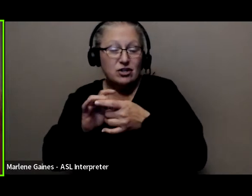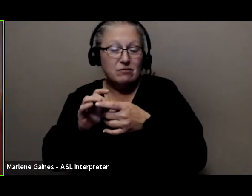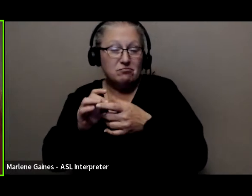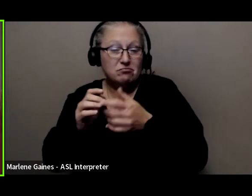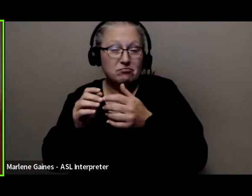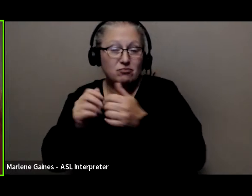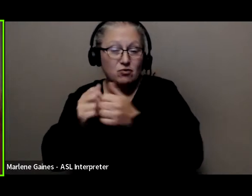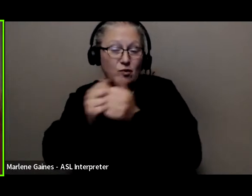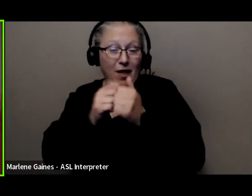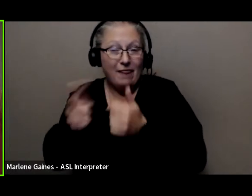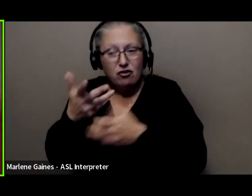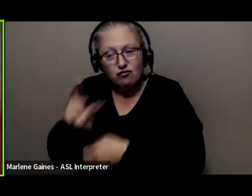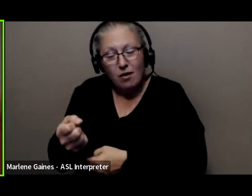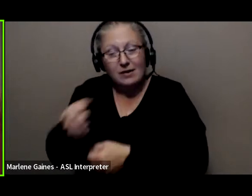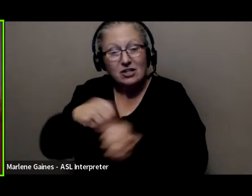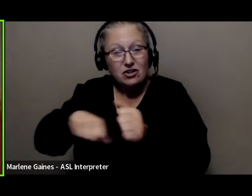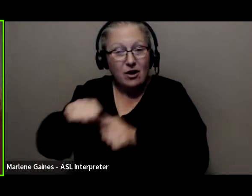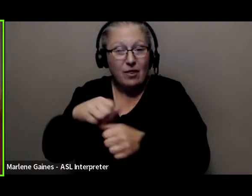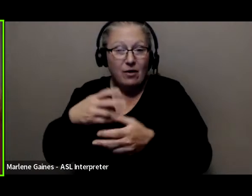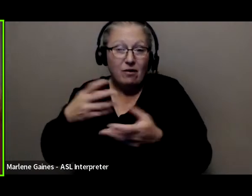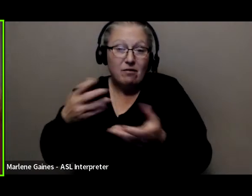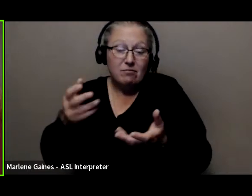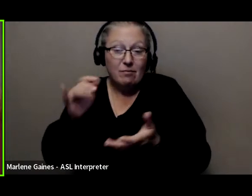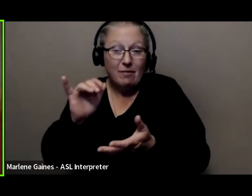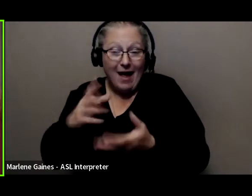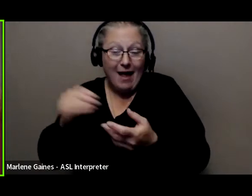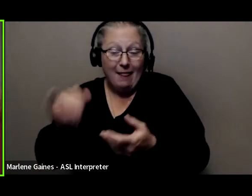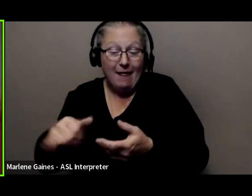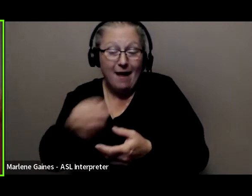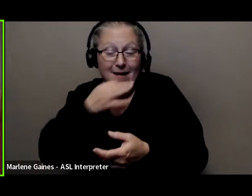they have trust and that expertise.